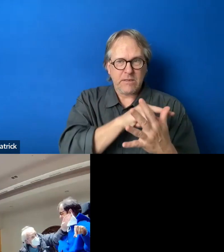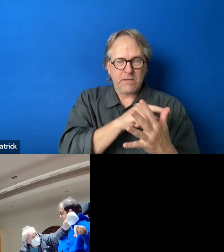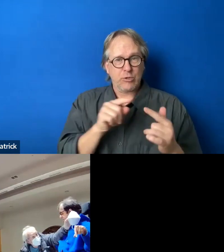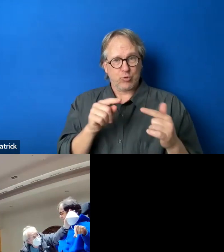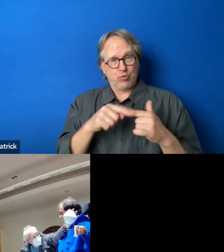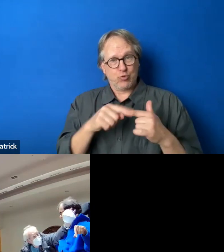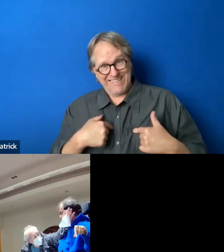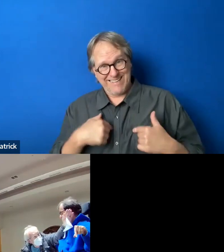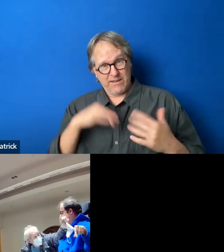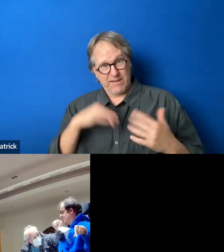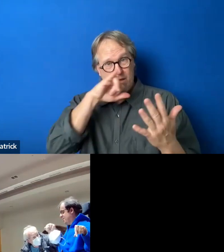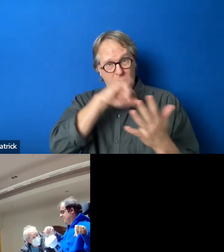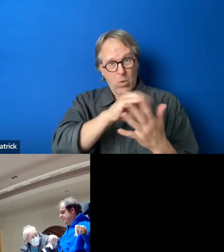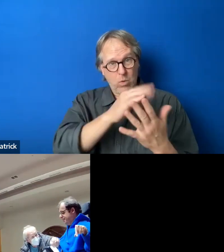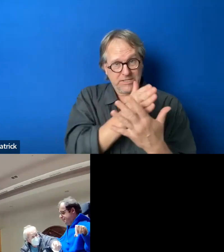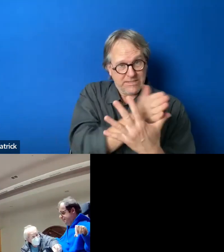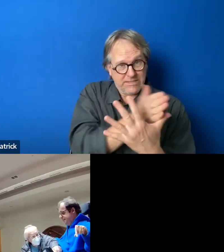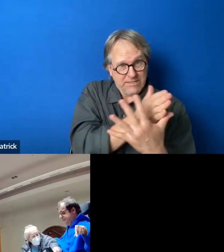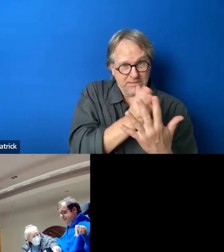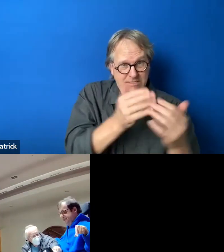to me.